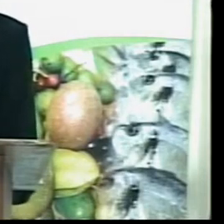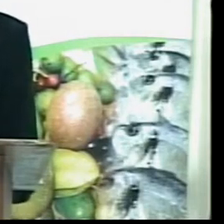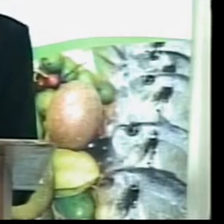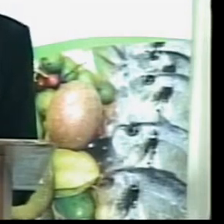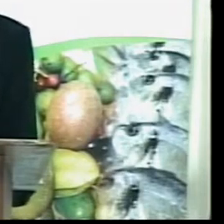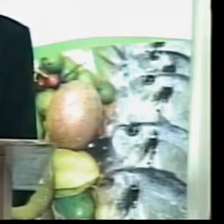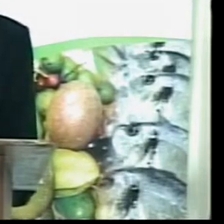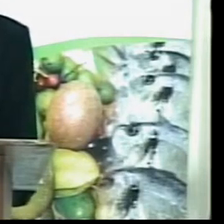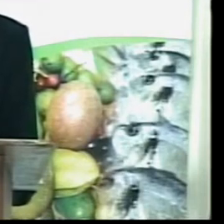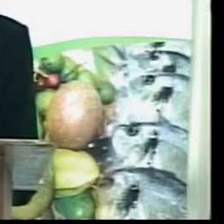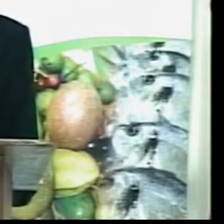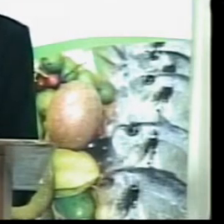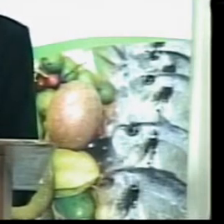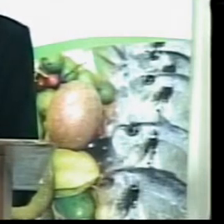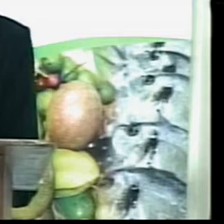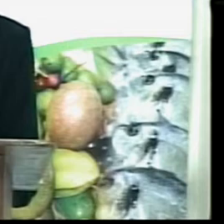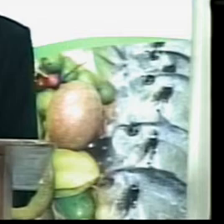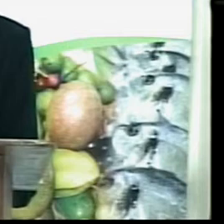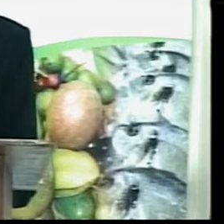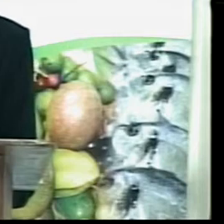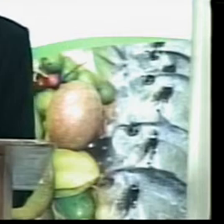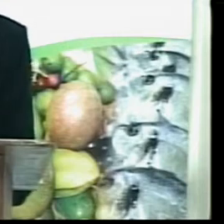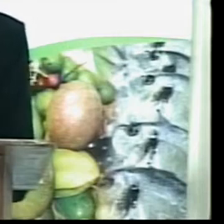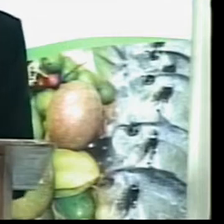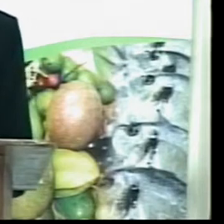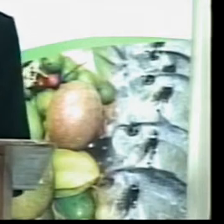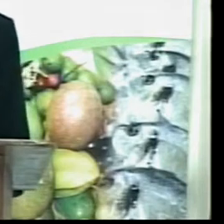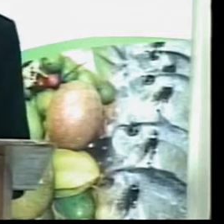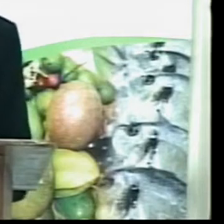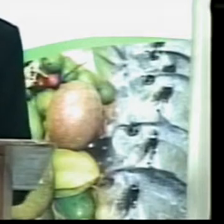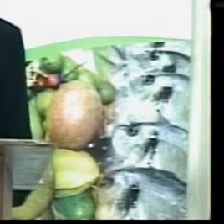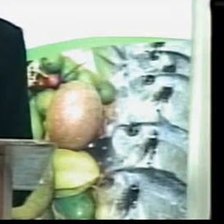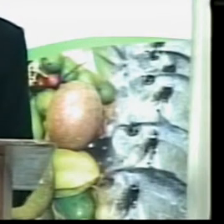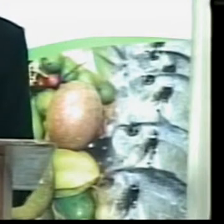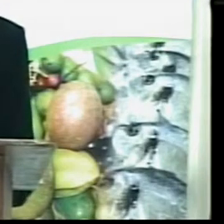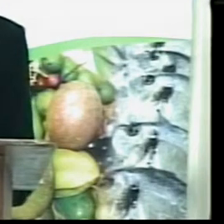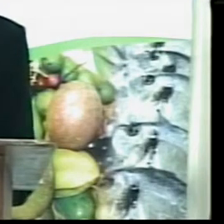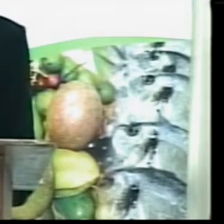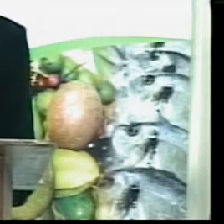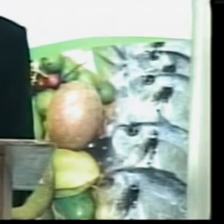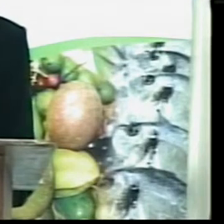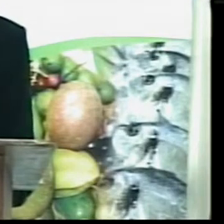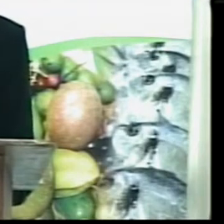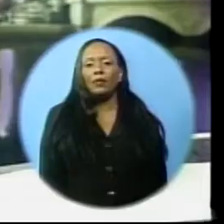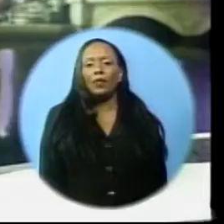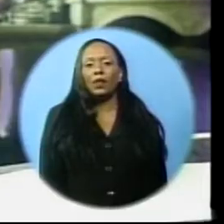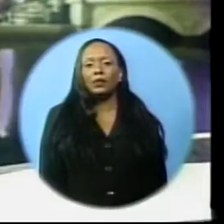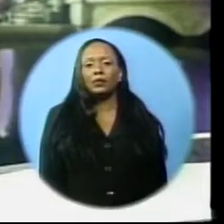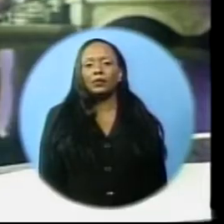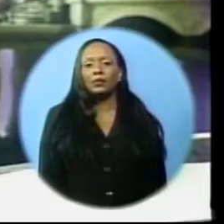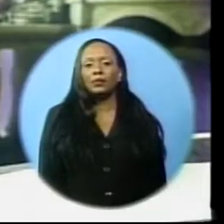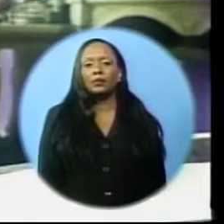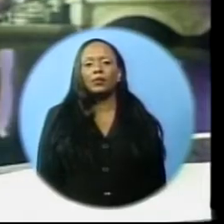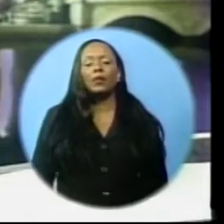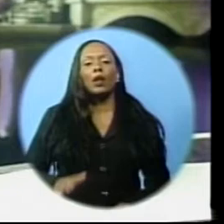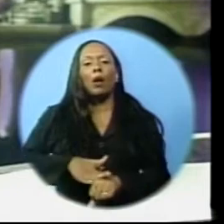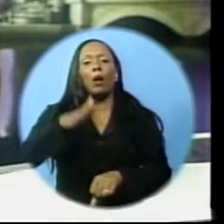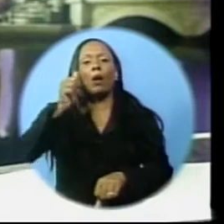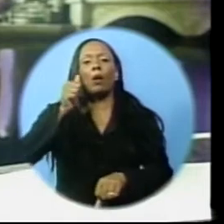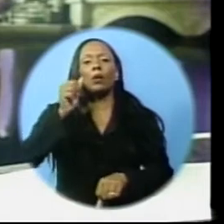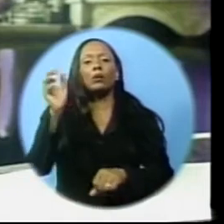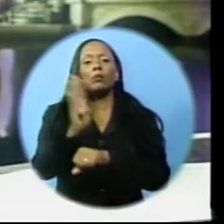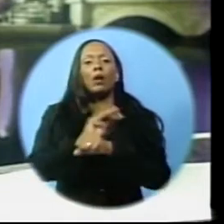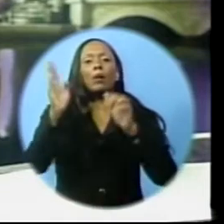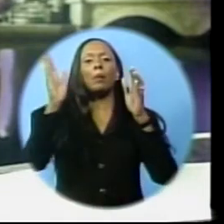not, working in the cane field and so forth. The infection has still been sustained other ways. There's a call for